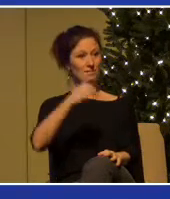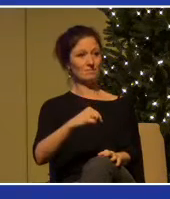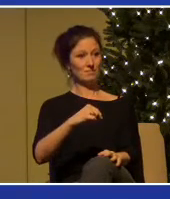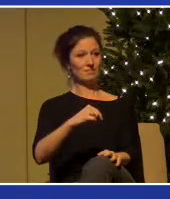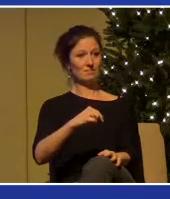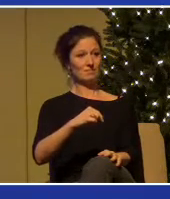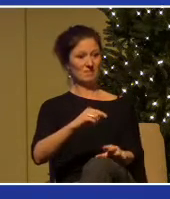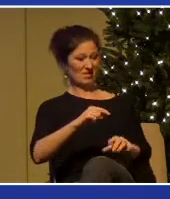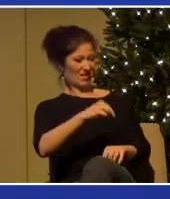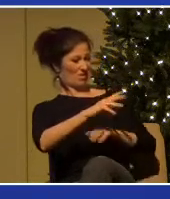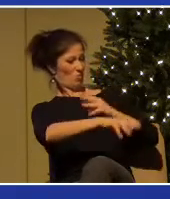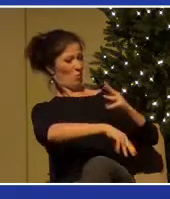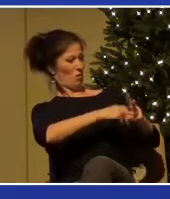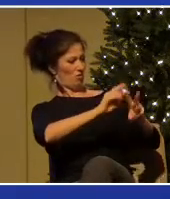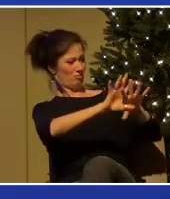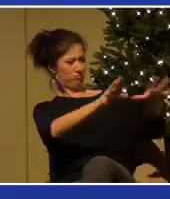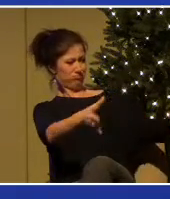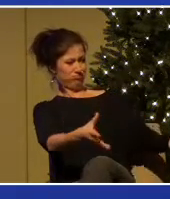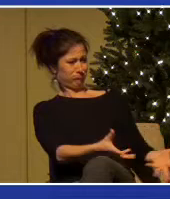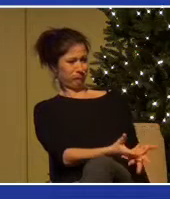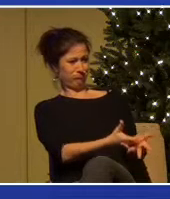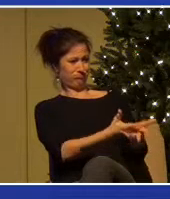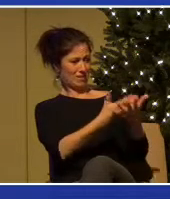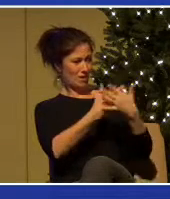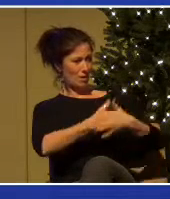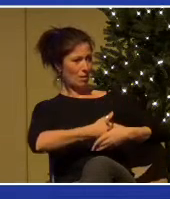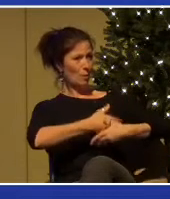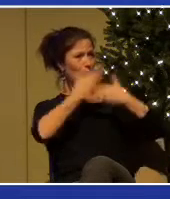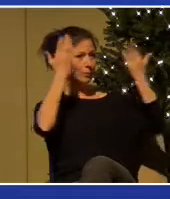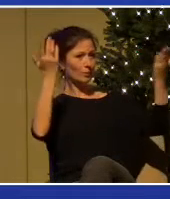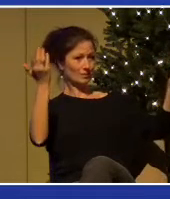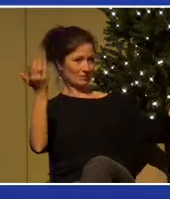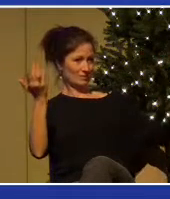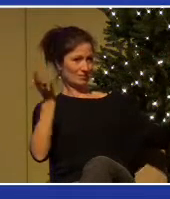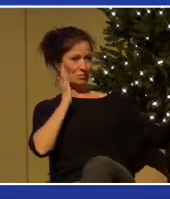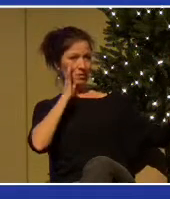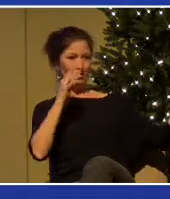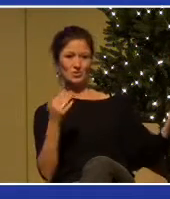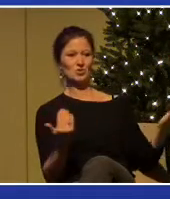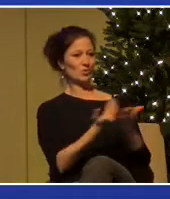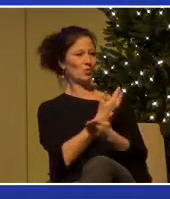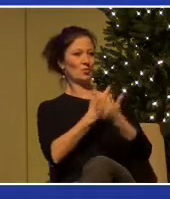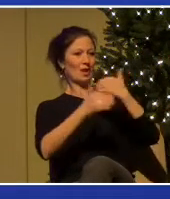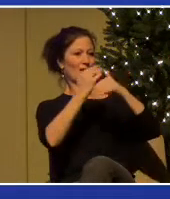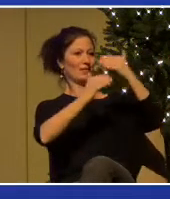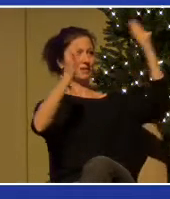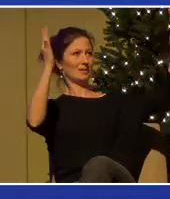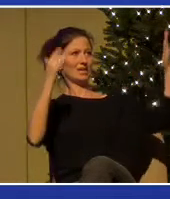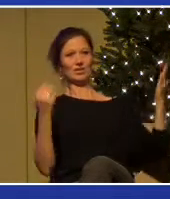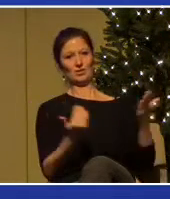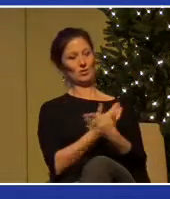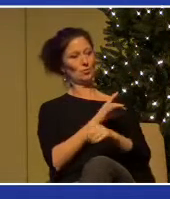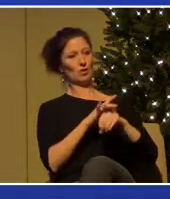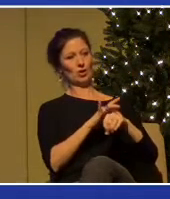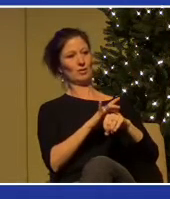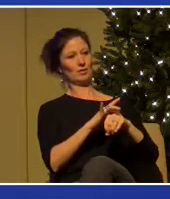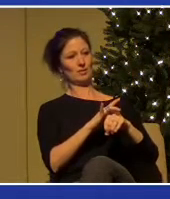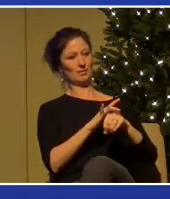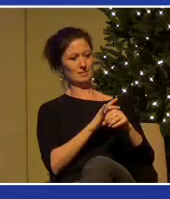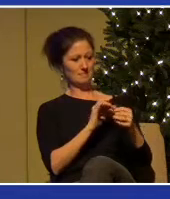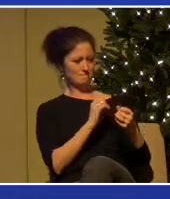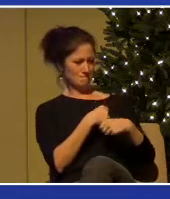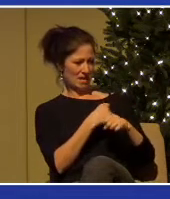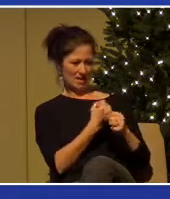world and usher in a new heaven and a new earth, to renew all things,